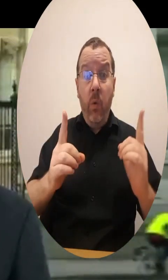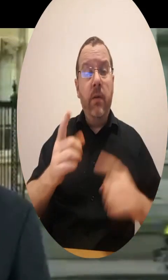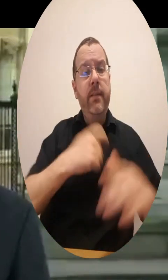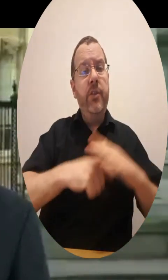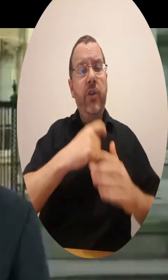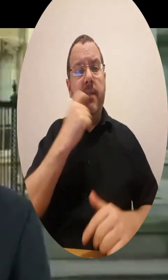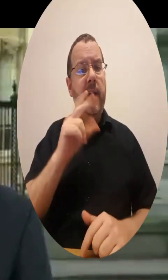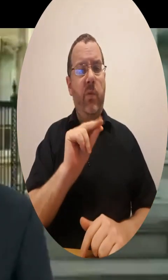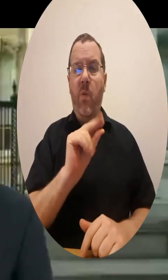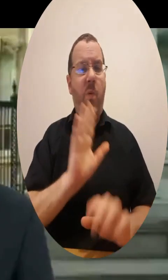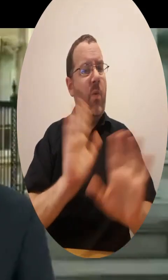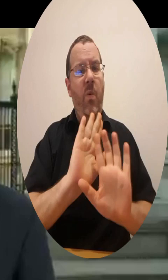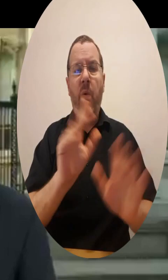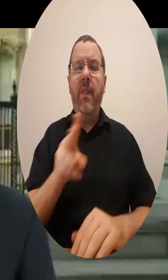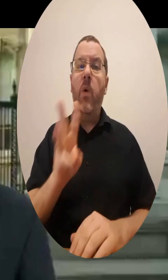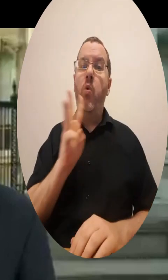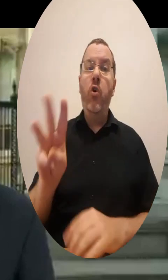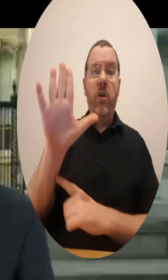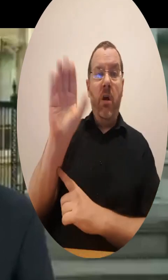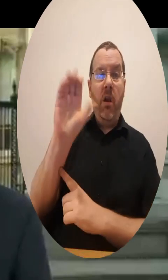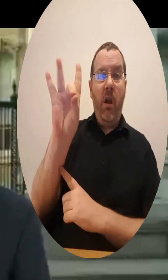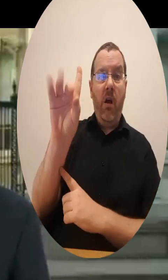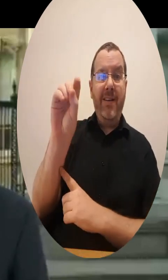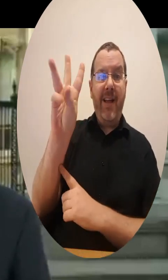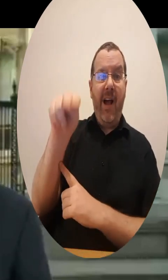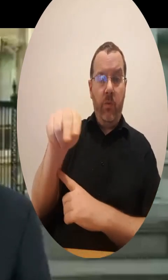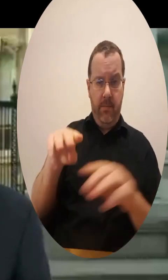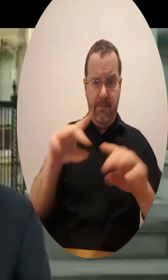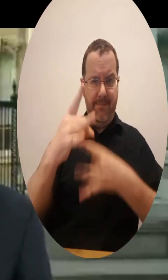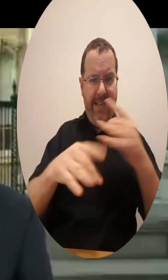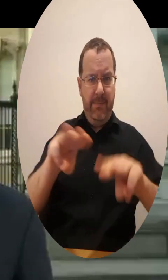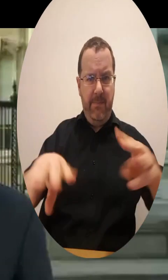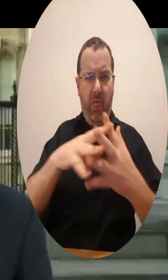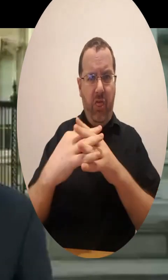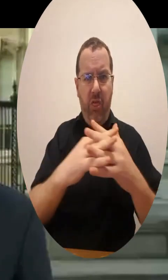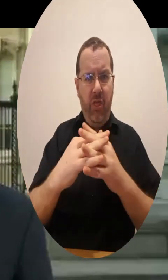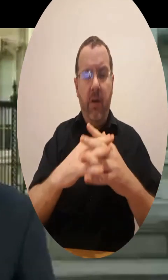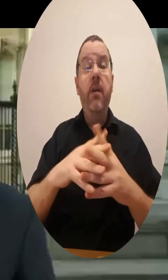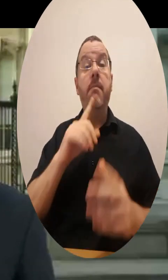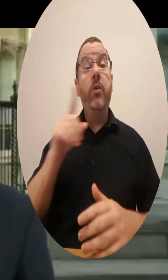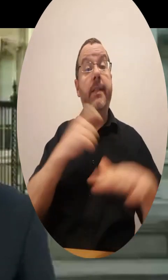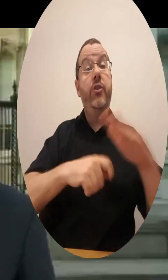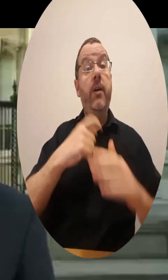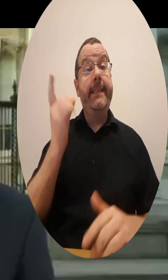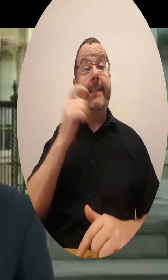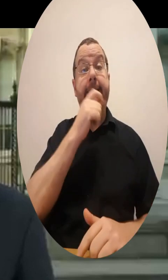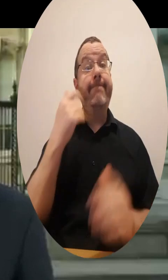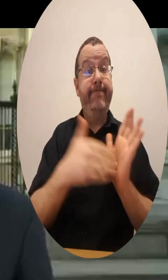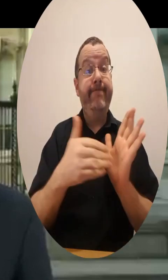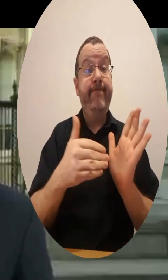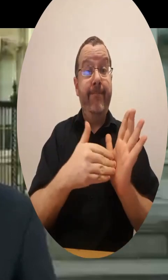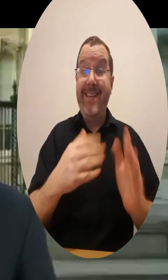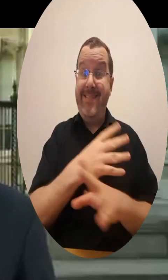said that phrase caused more confusion than clarity. What he preferred to describe it was